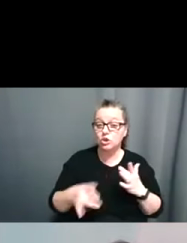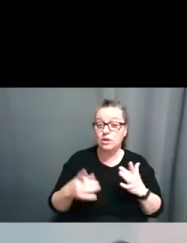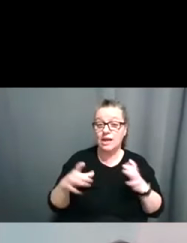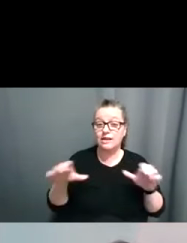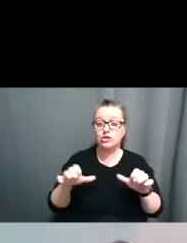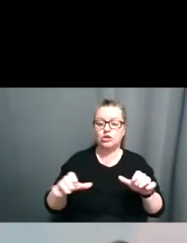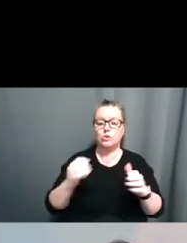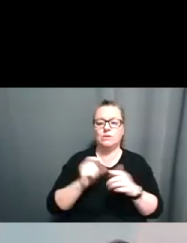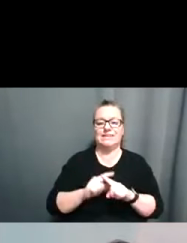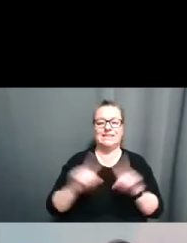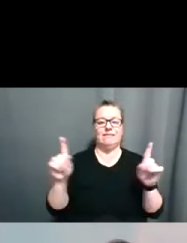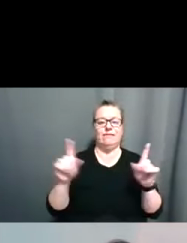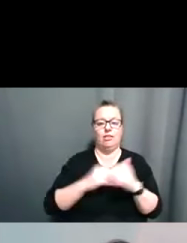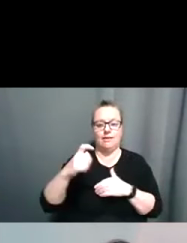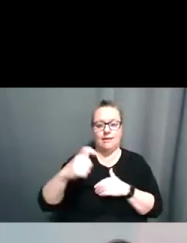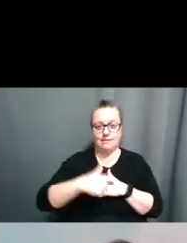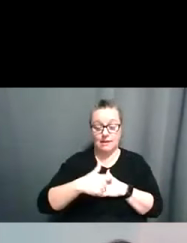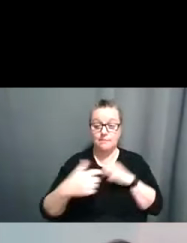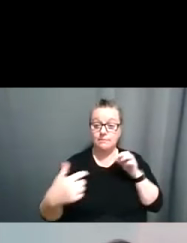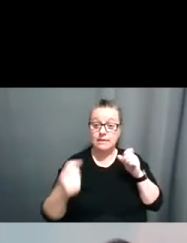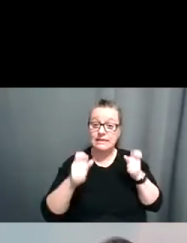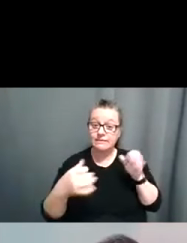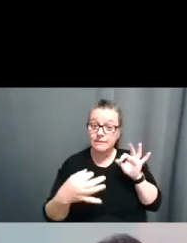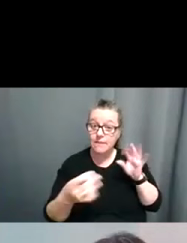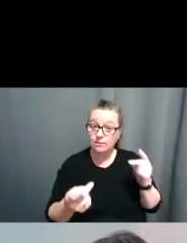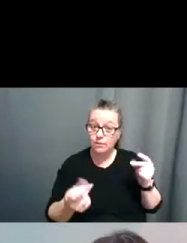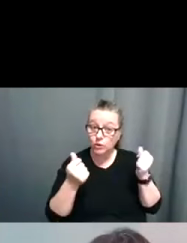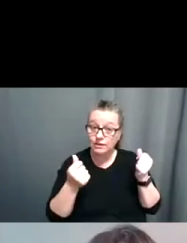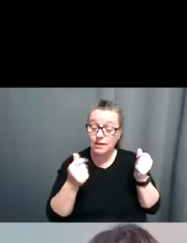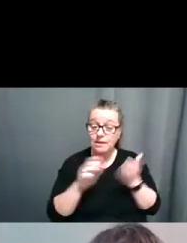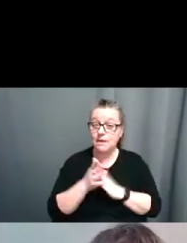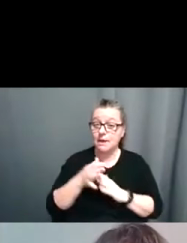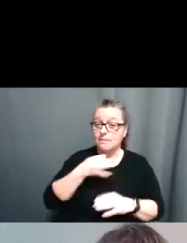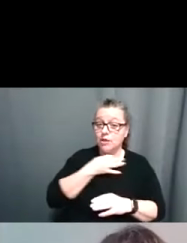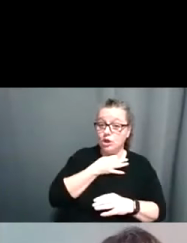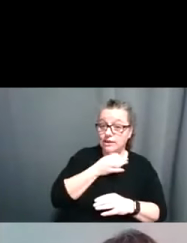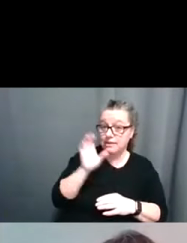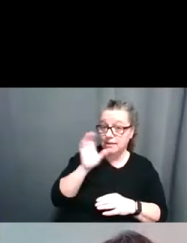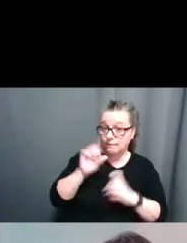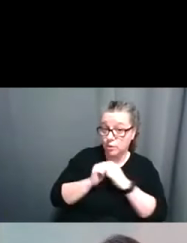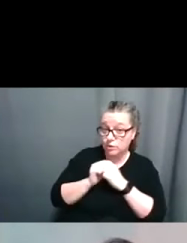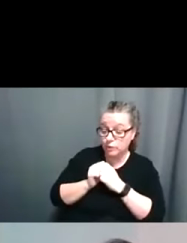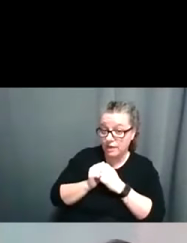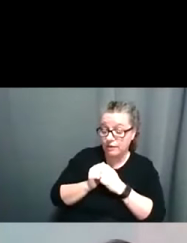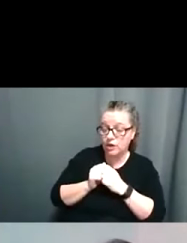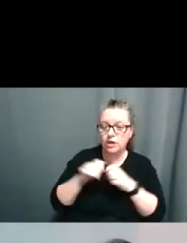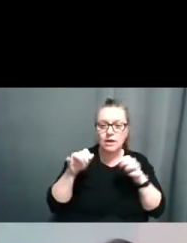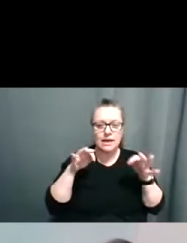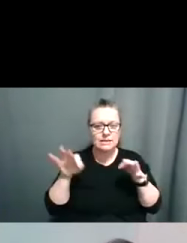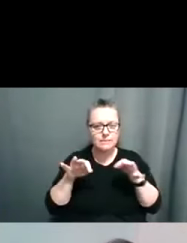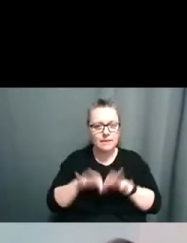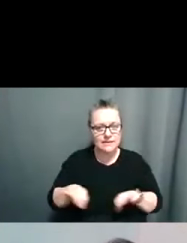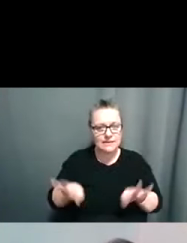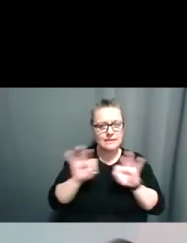next time? Give feedback more quickly? Get curious and explore together? Explain the significance